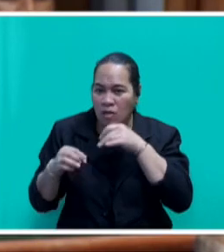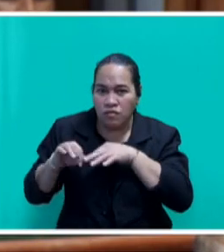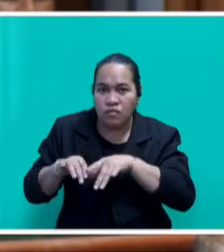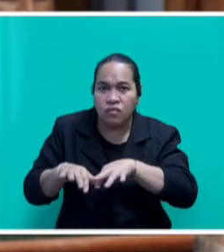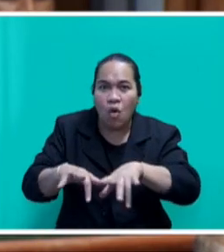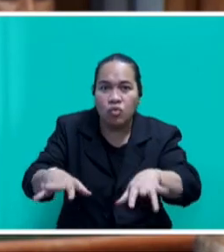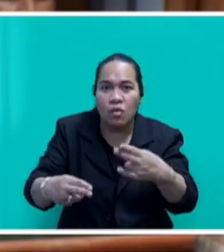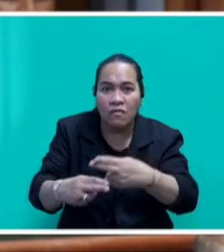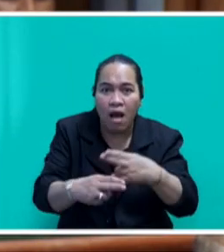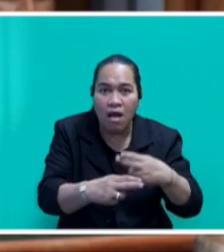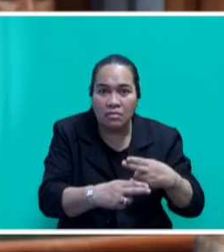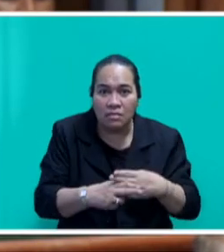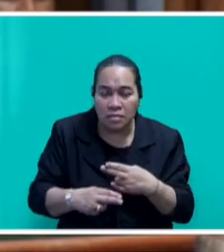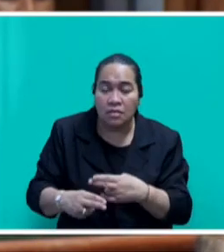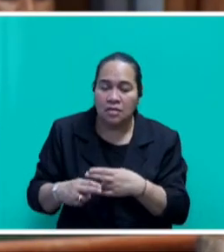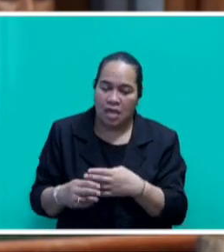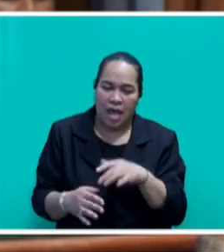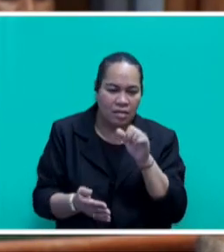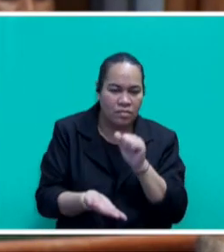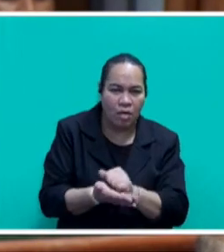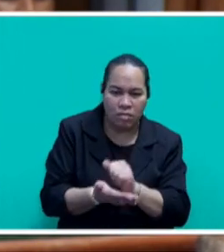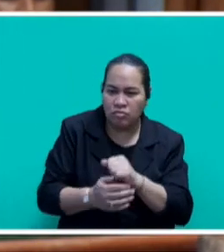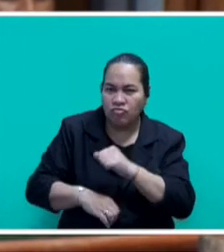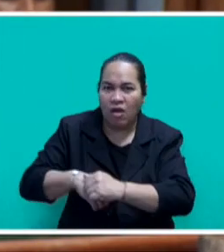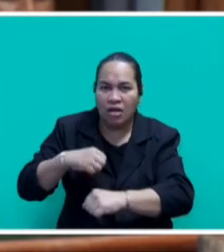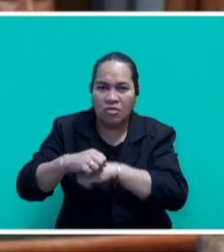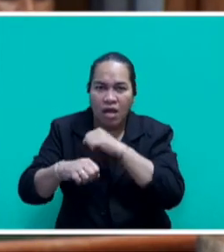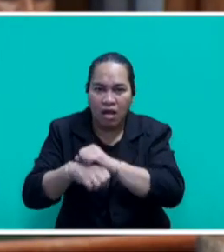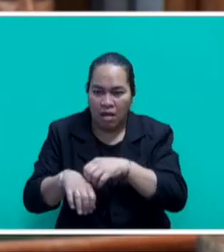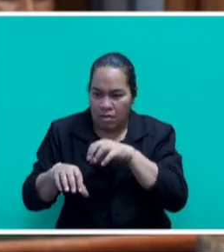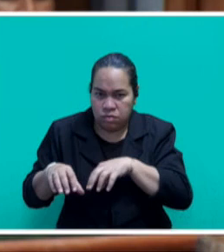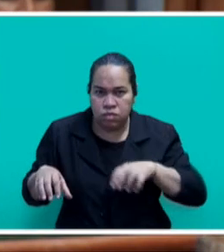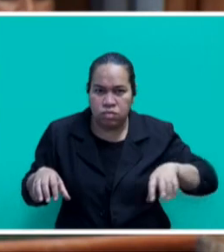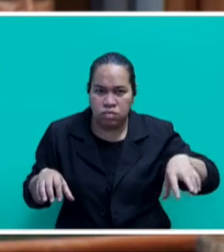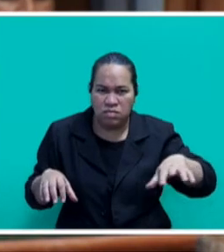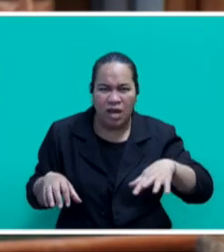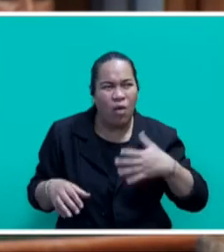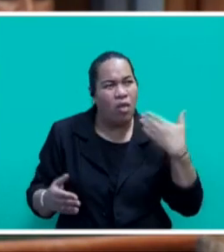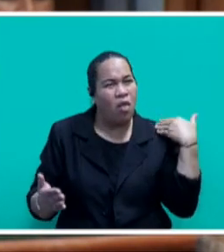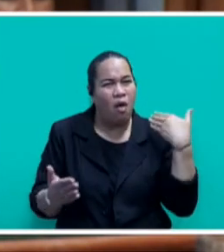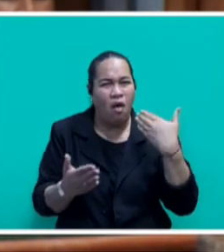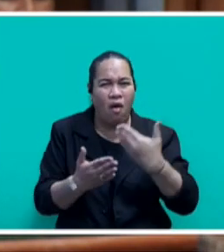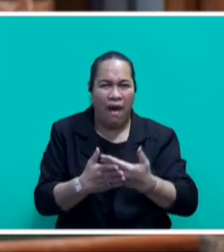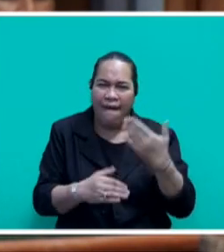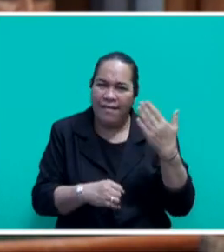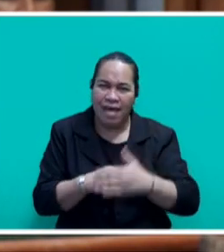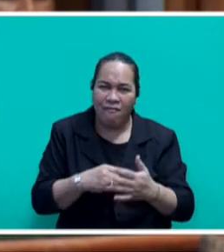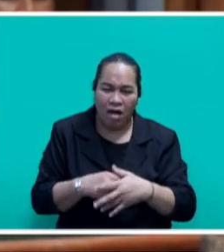as most of the structures which has been neglected